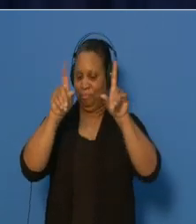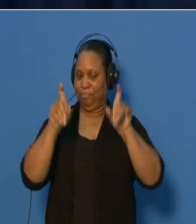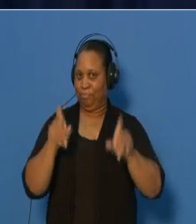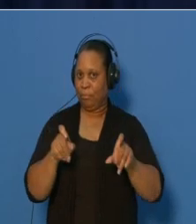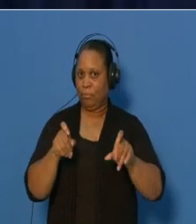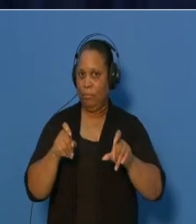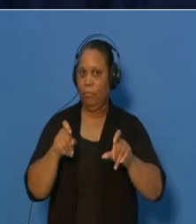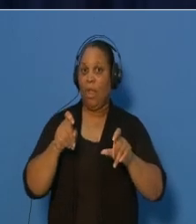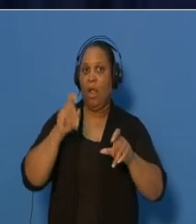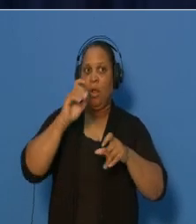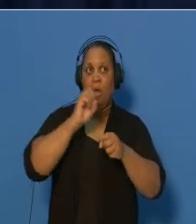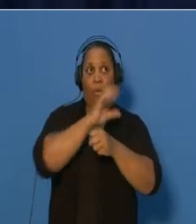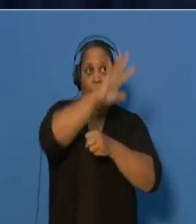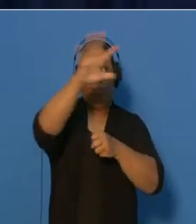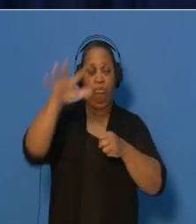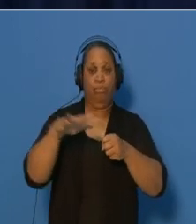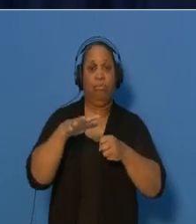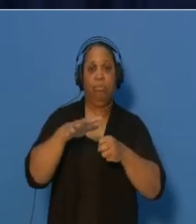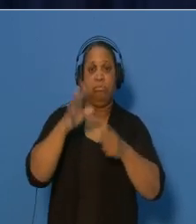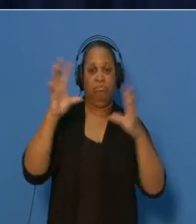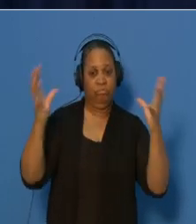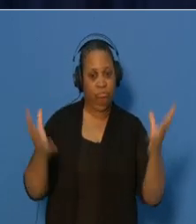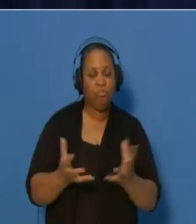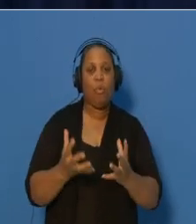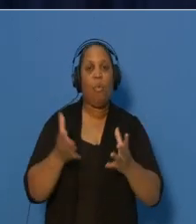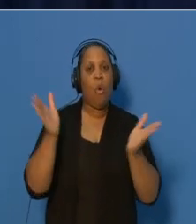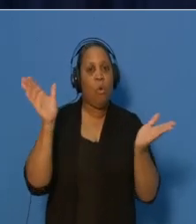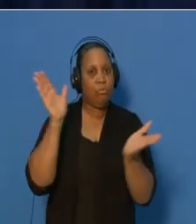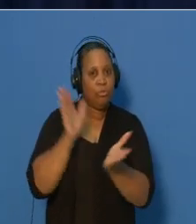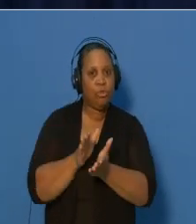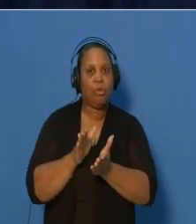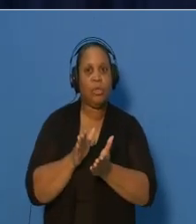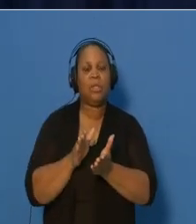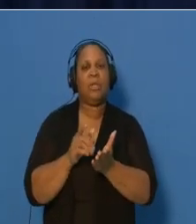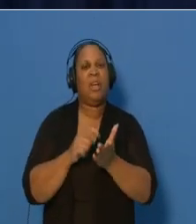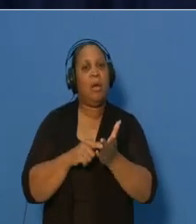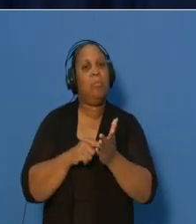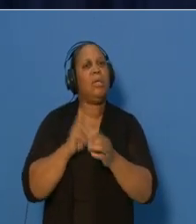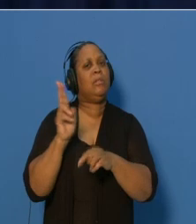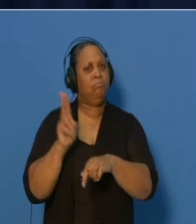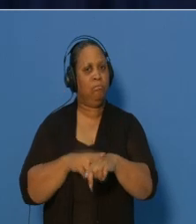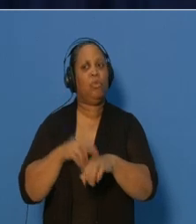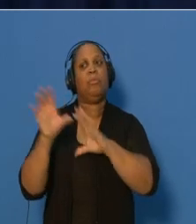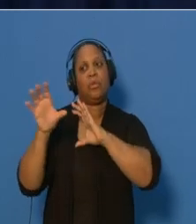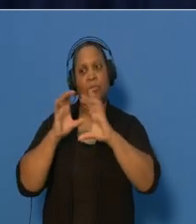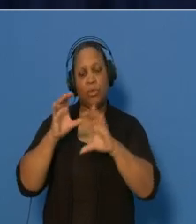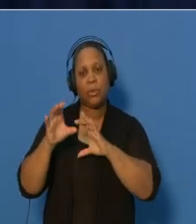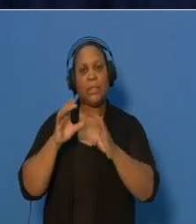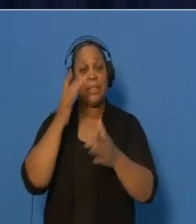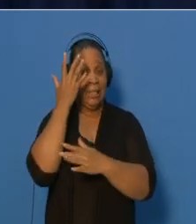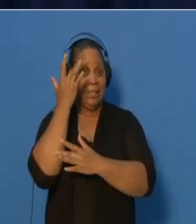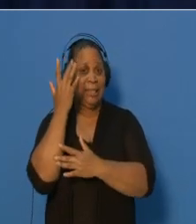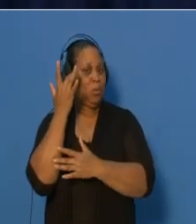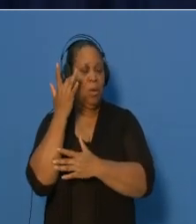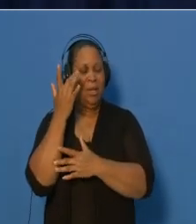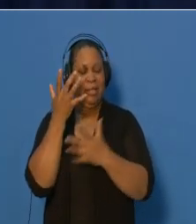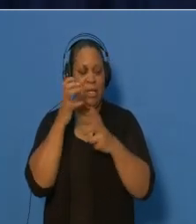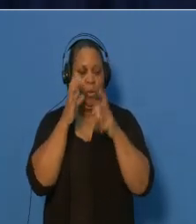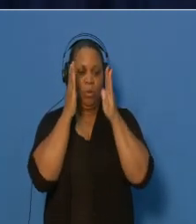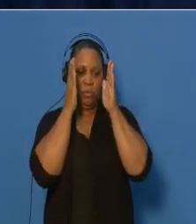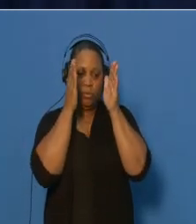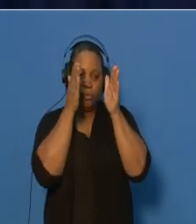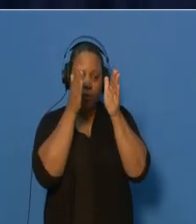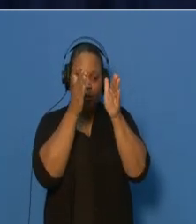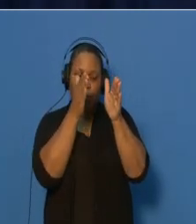a global shortage of those particular issues. But these are things of which we're in regular communication with, and this is the reason why I don't want us to focus